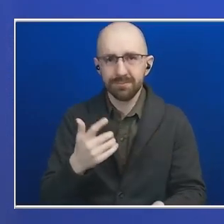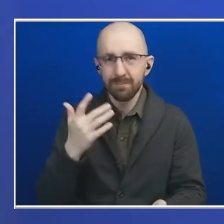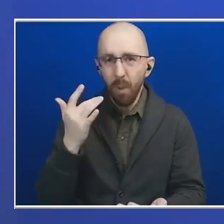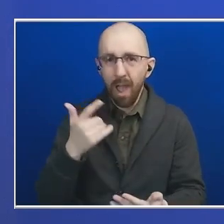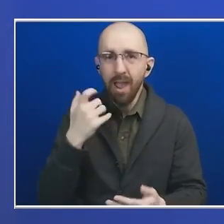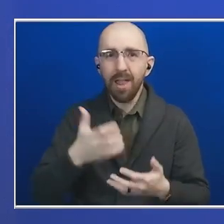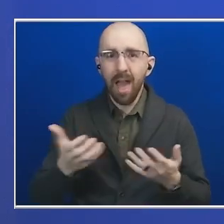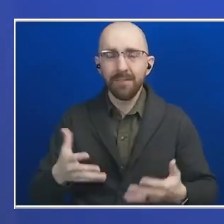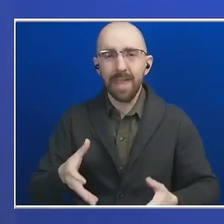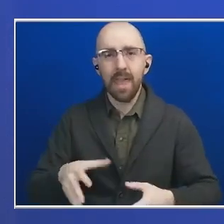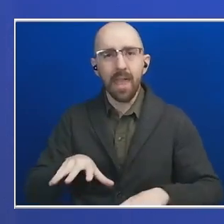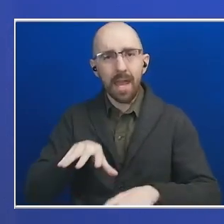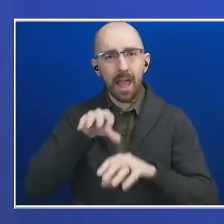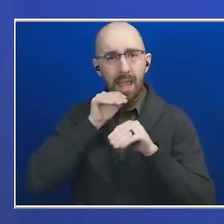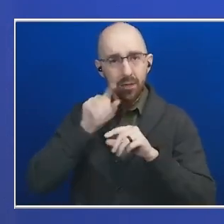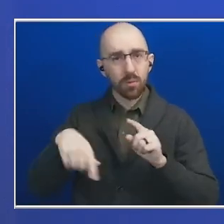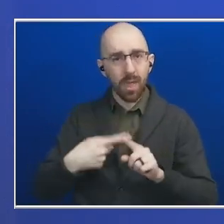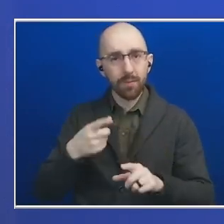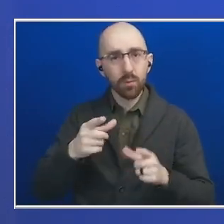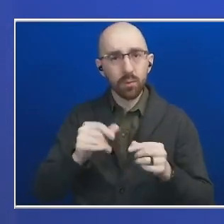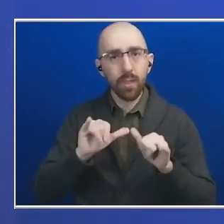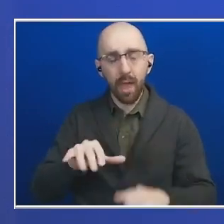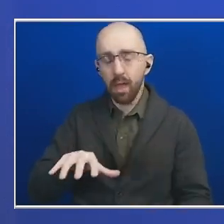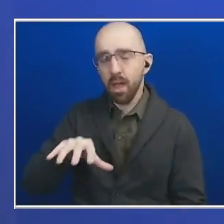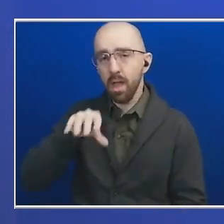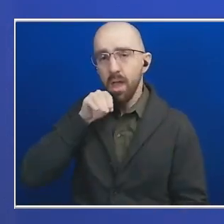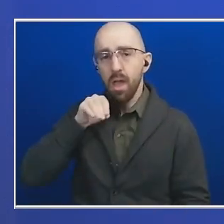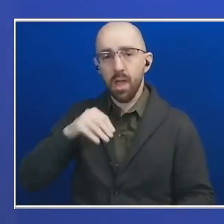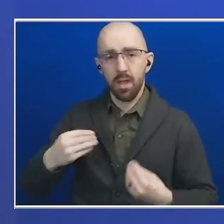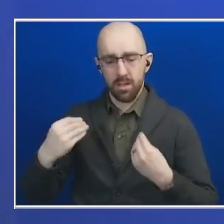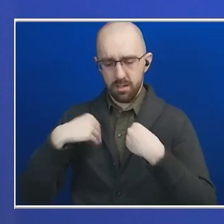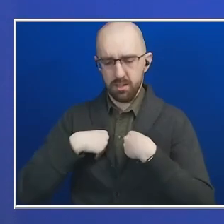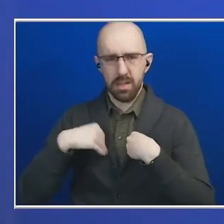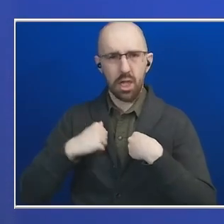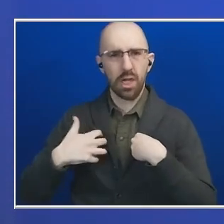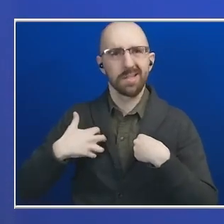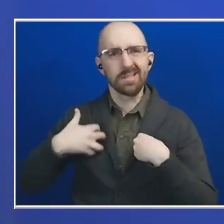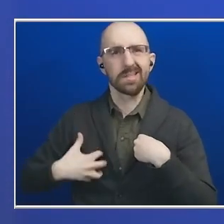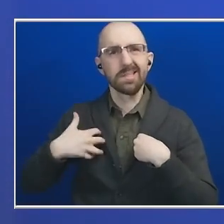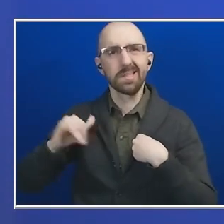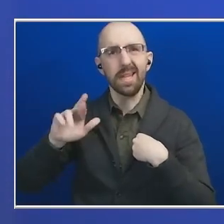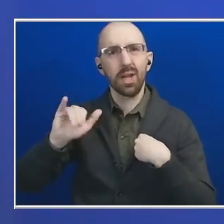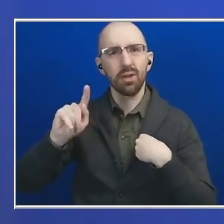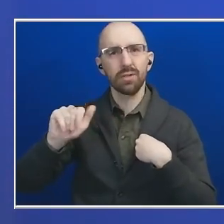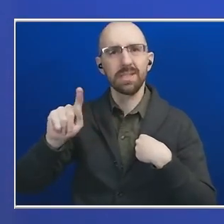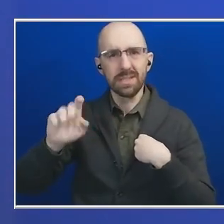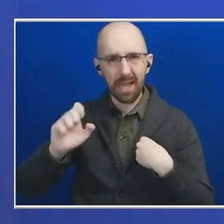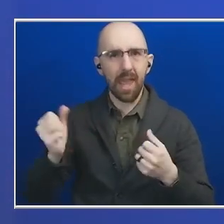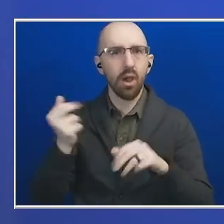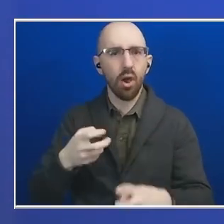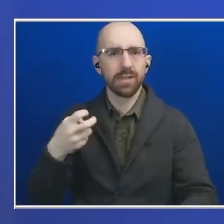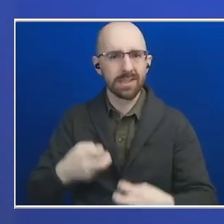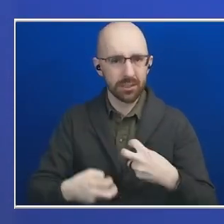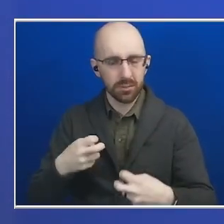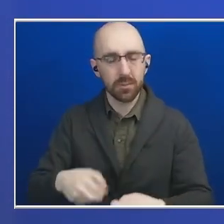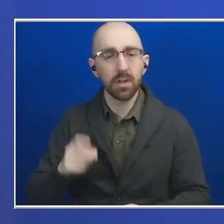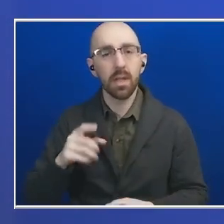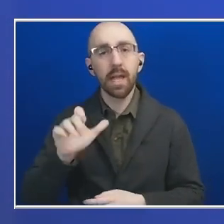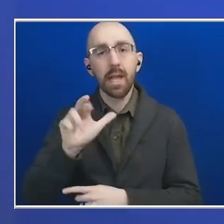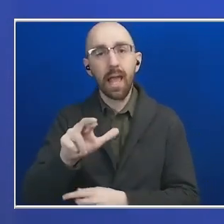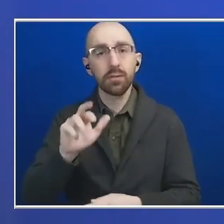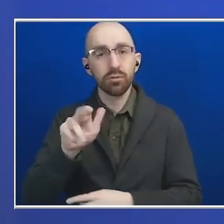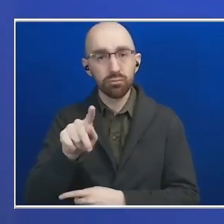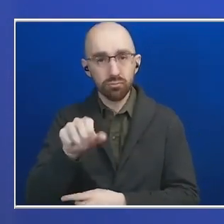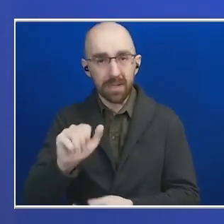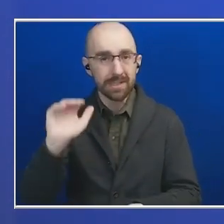put in when you're doing that irritate the lung and potentially could cause major issues. Though lung cancer rates themselves are coming down, we're actually seeing them come